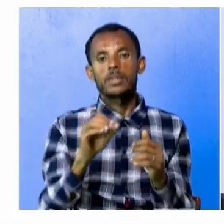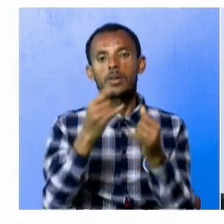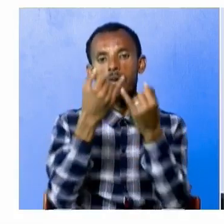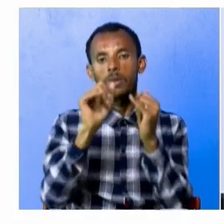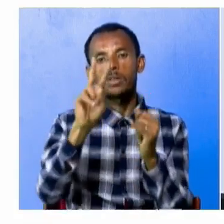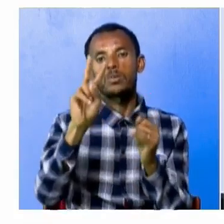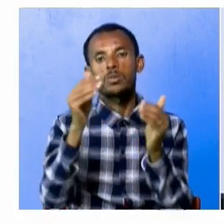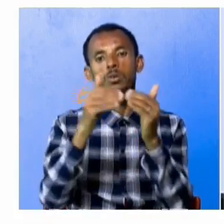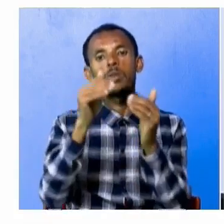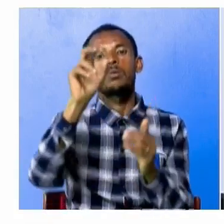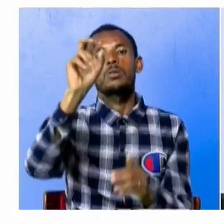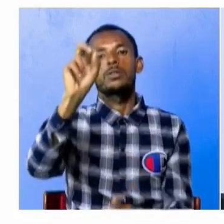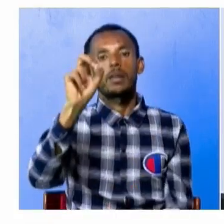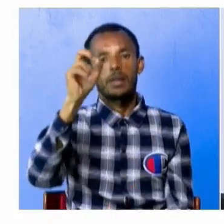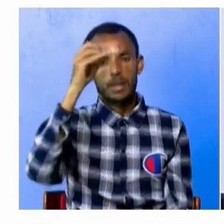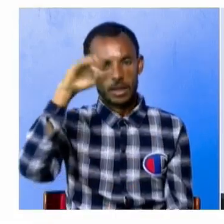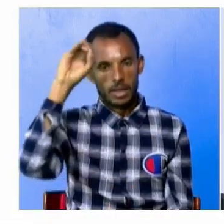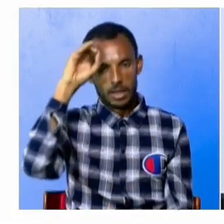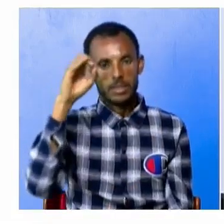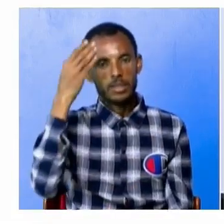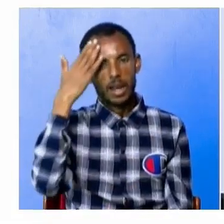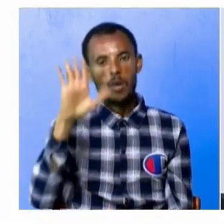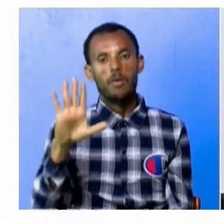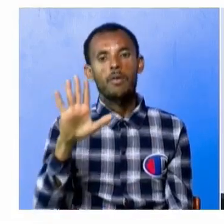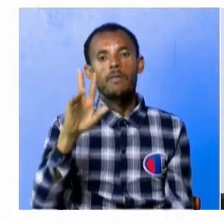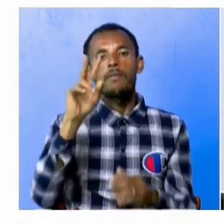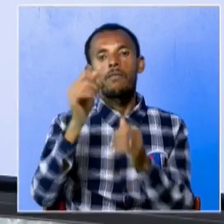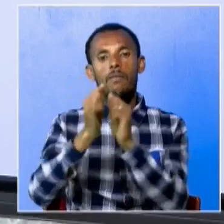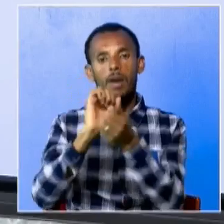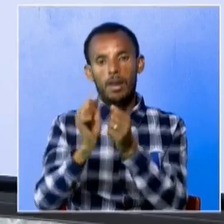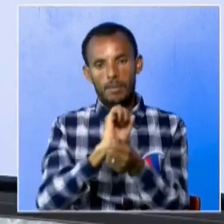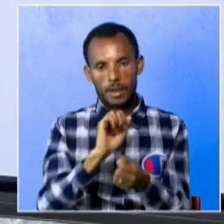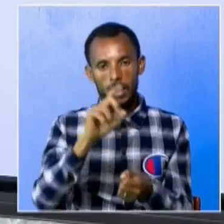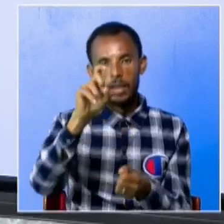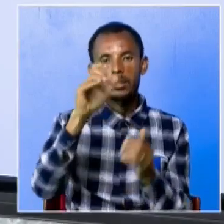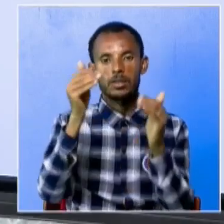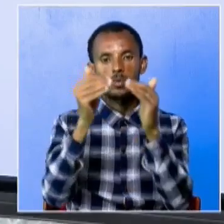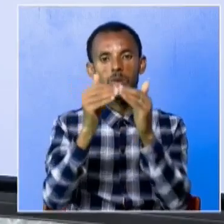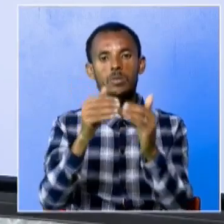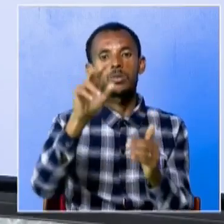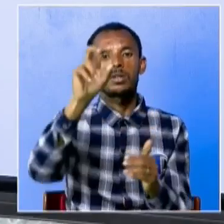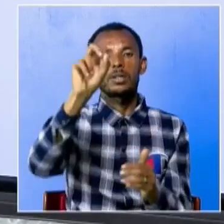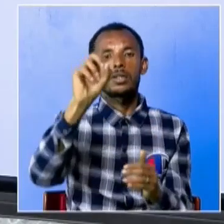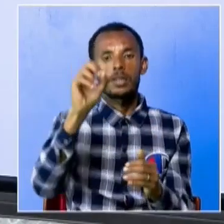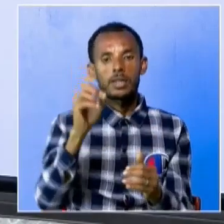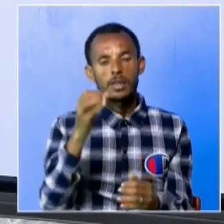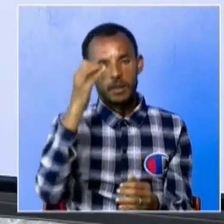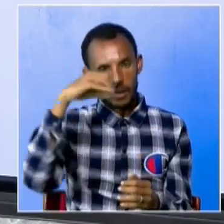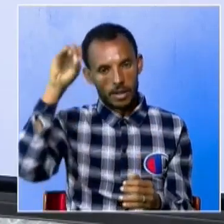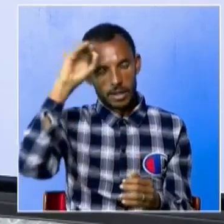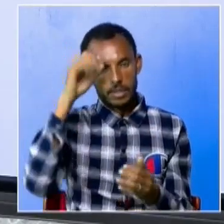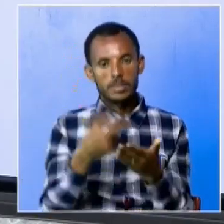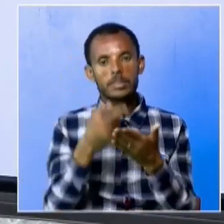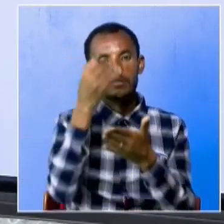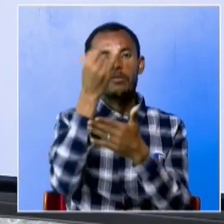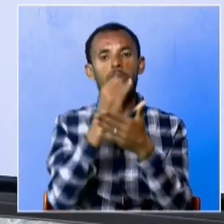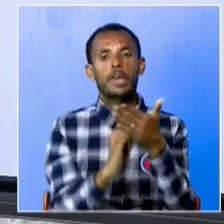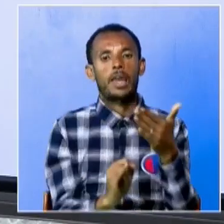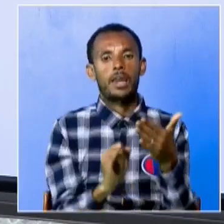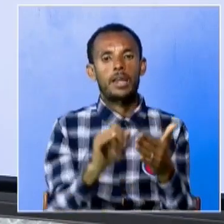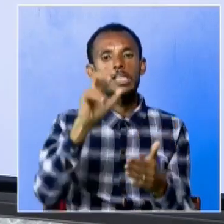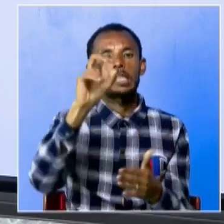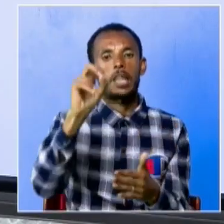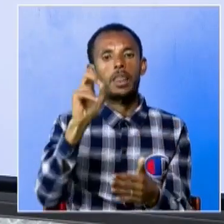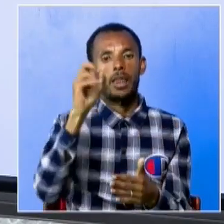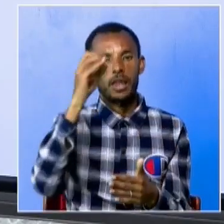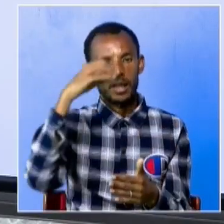degree. Okay, the unknown variable, one of the unknown variable in this figure should be 30 degree.